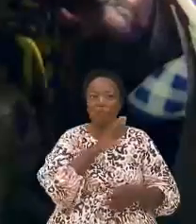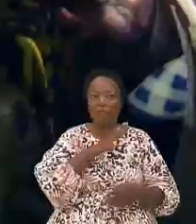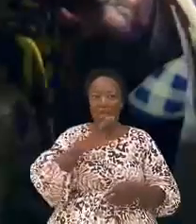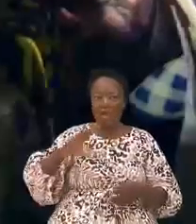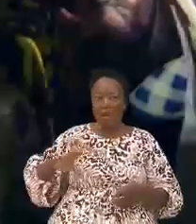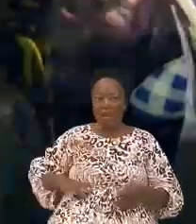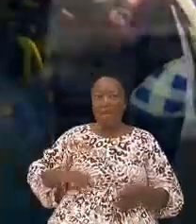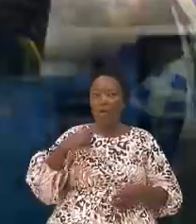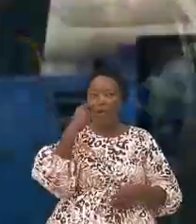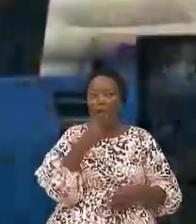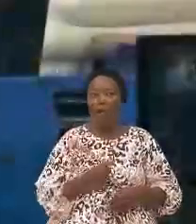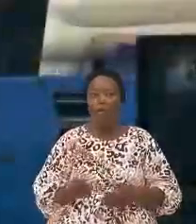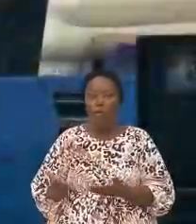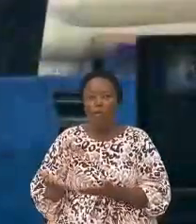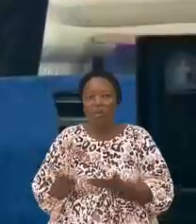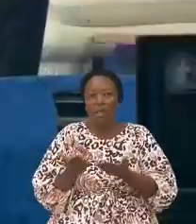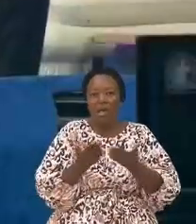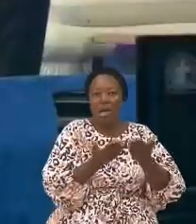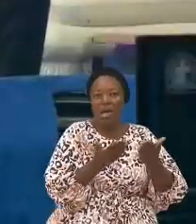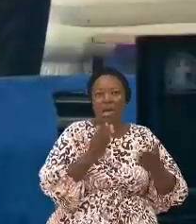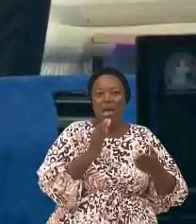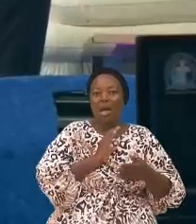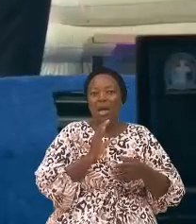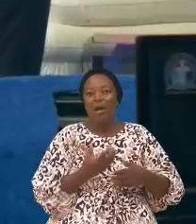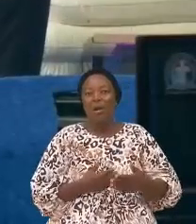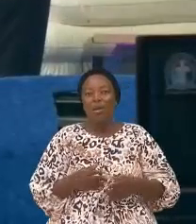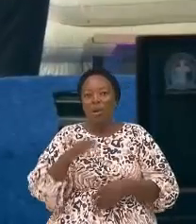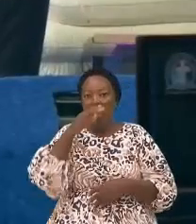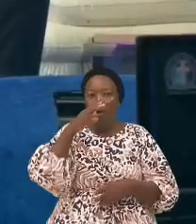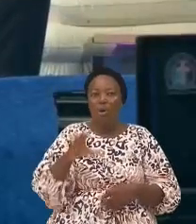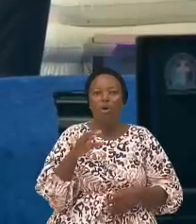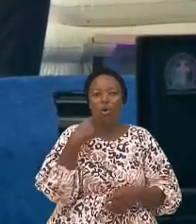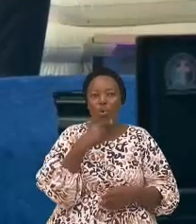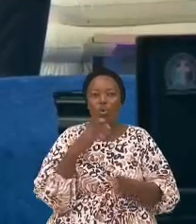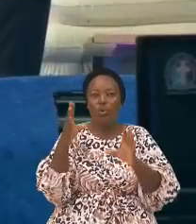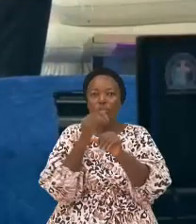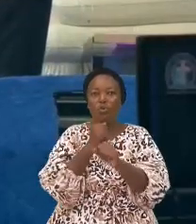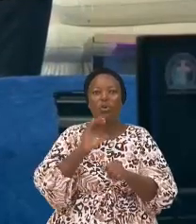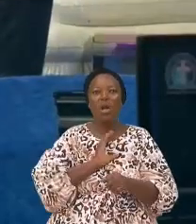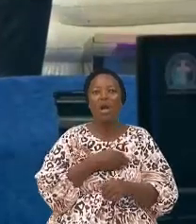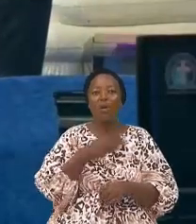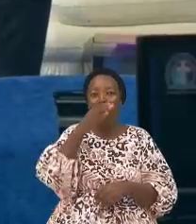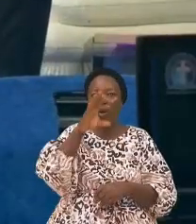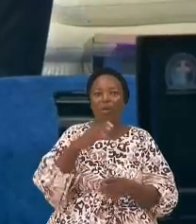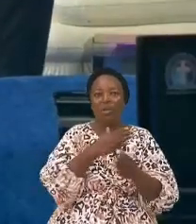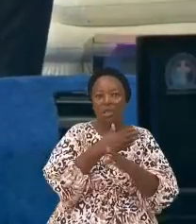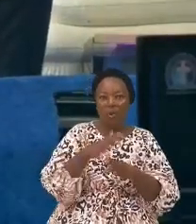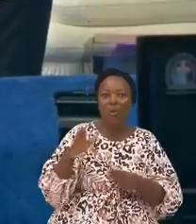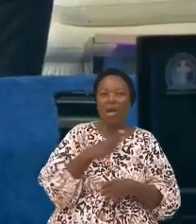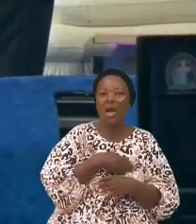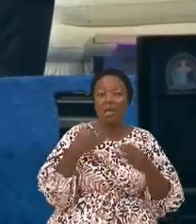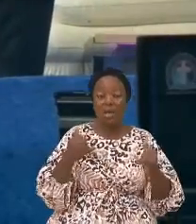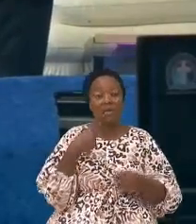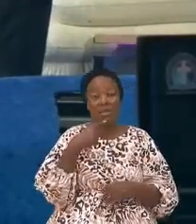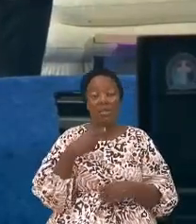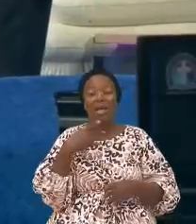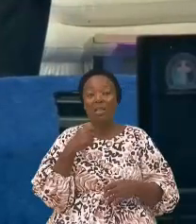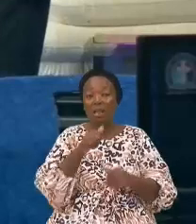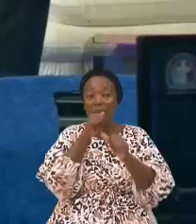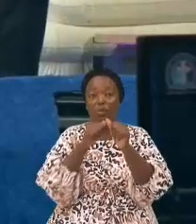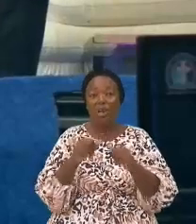All because of Christ, who bore our curse, who took